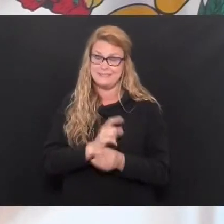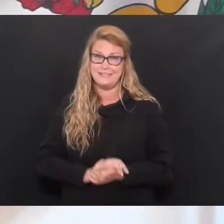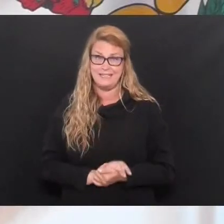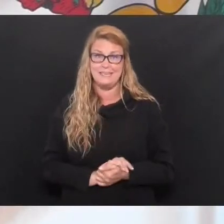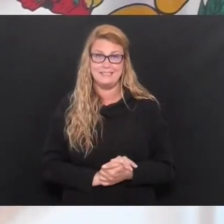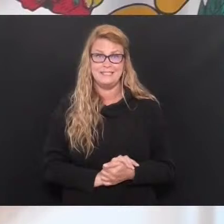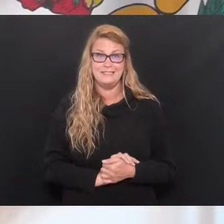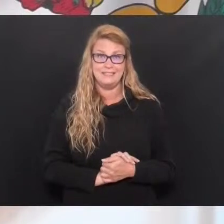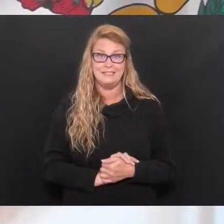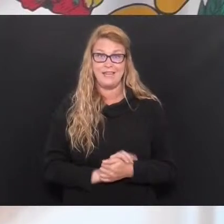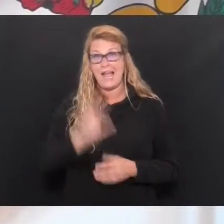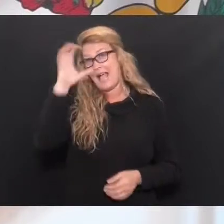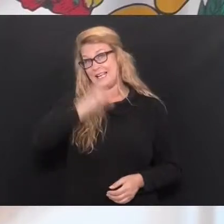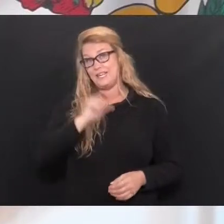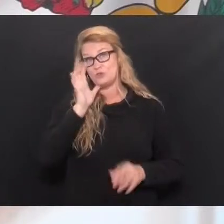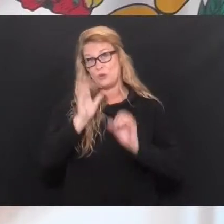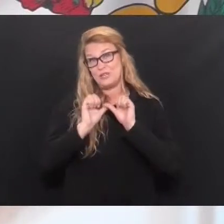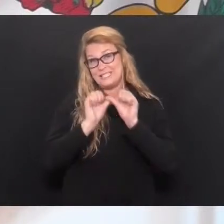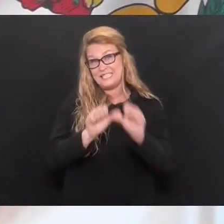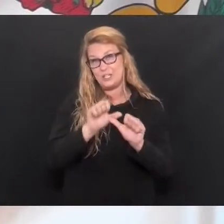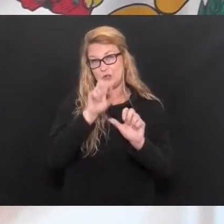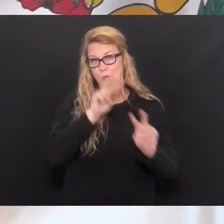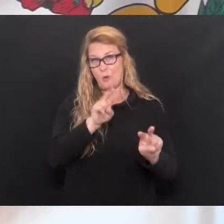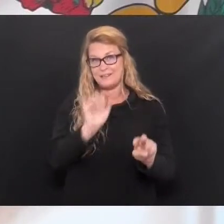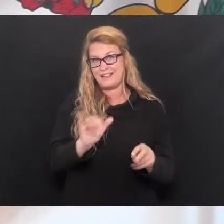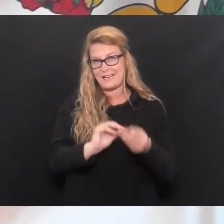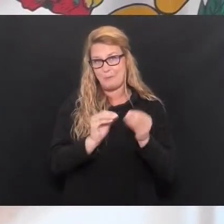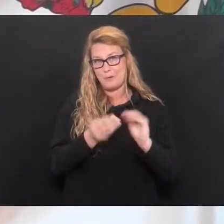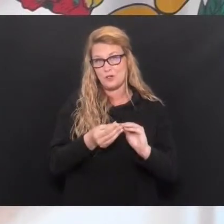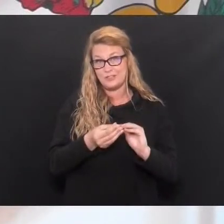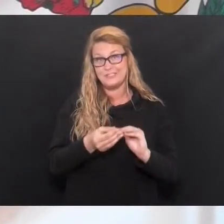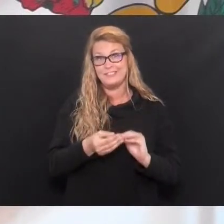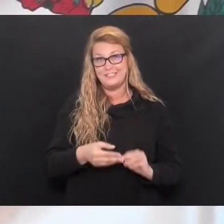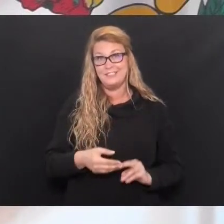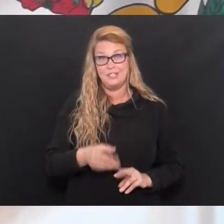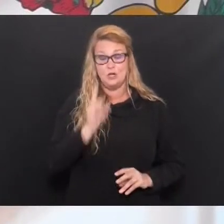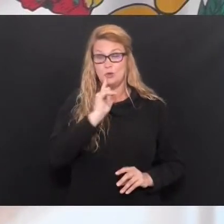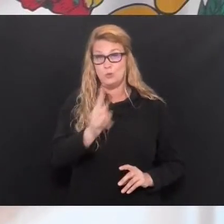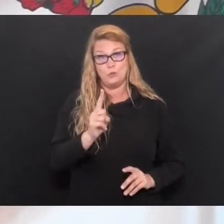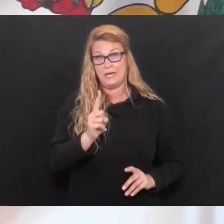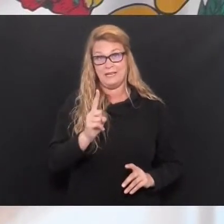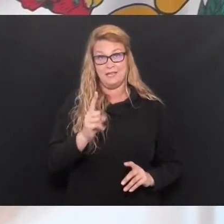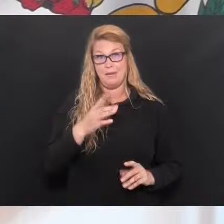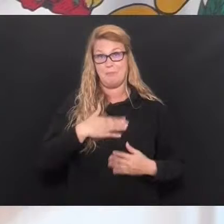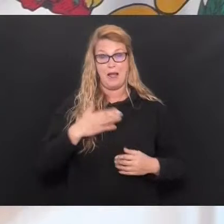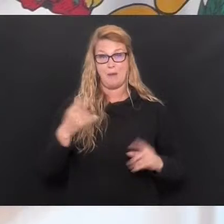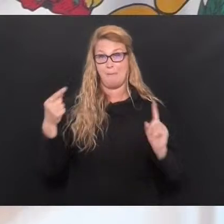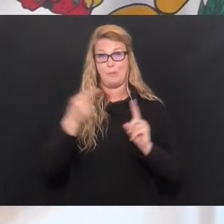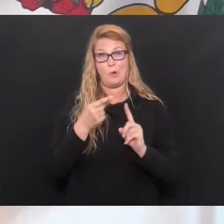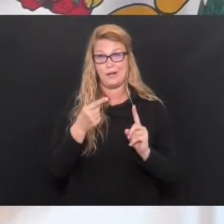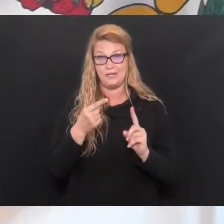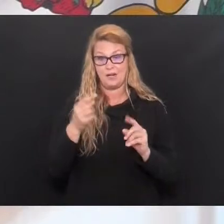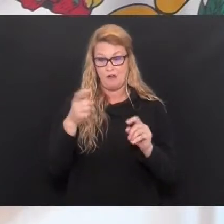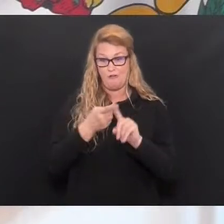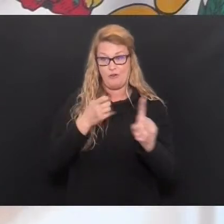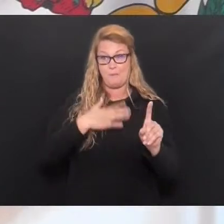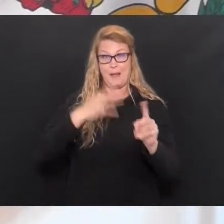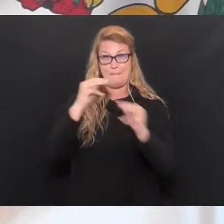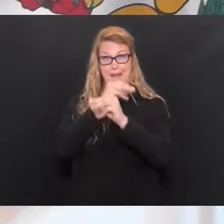And I guess we'll continue to watch it. But the bottom line to the whole thing is, from a mass